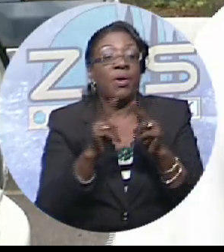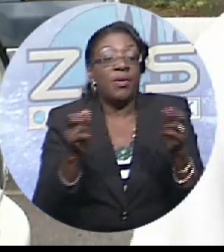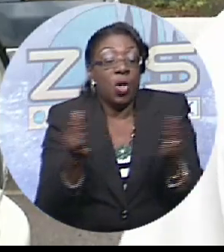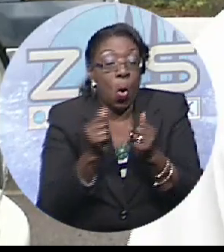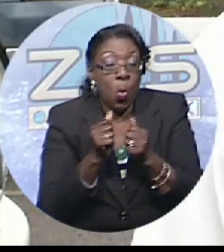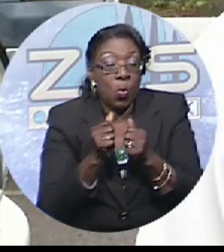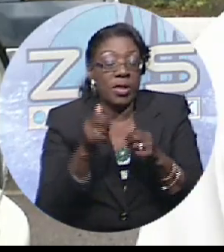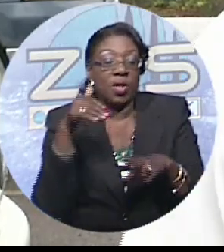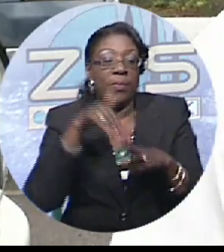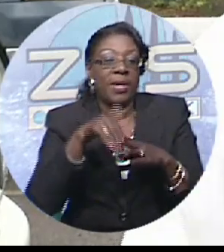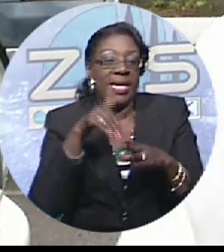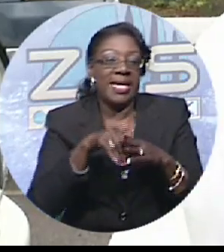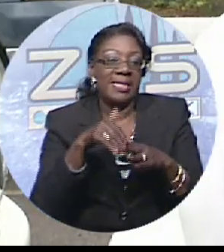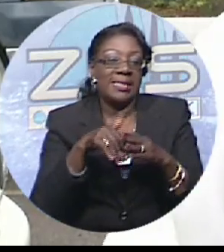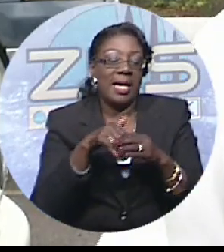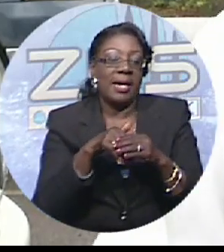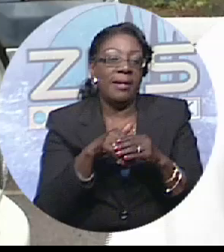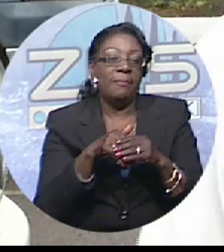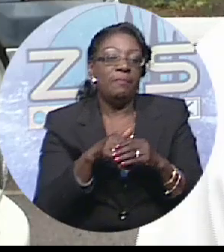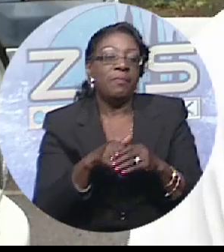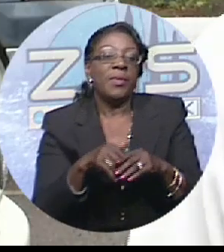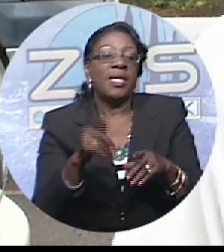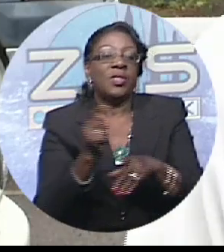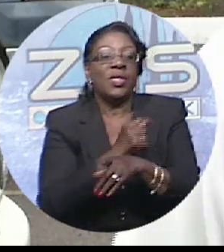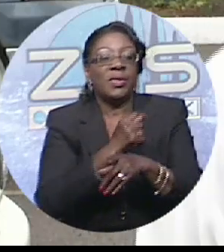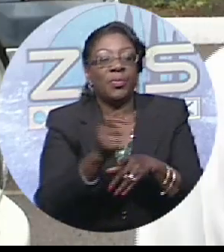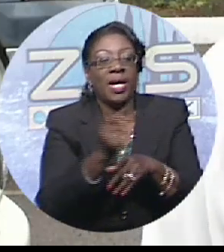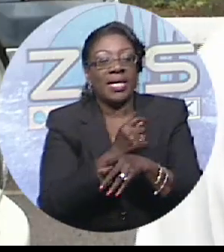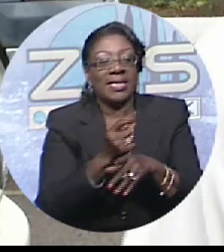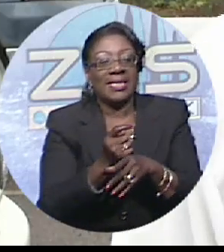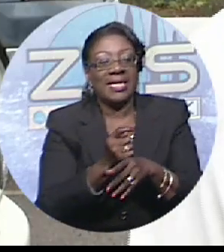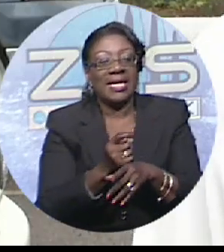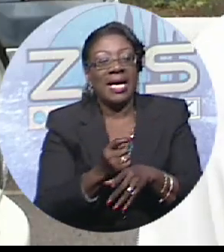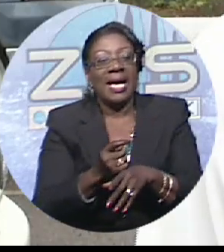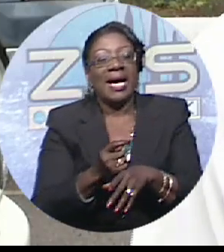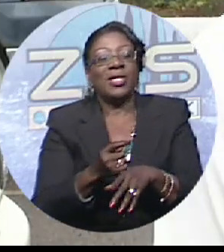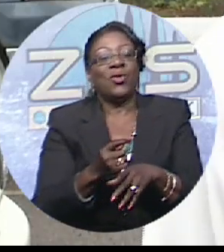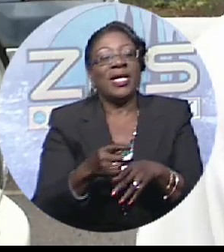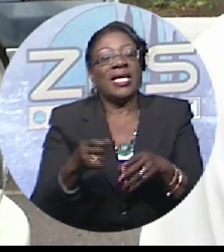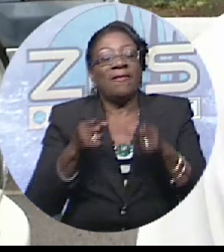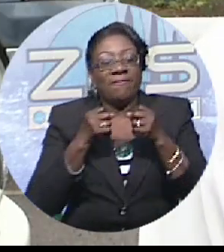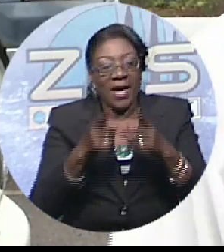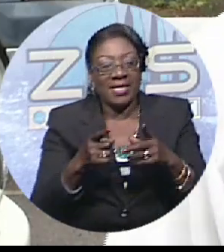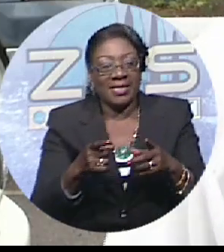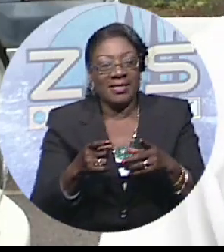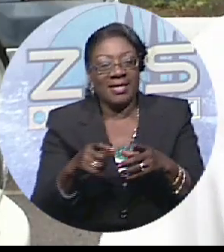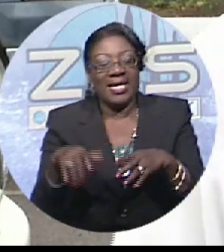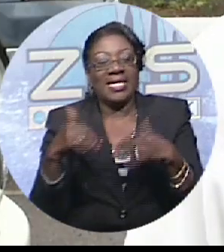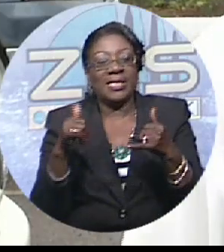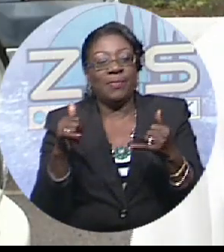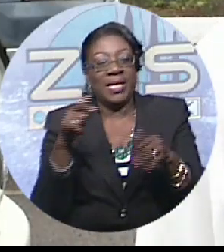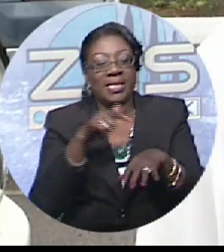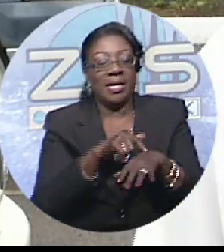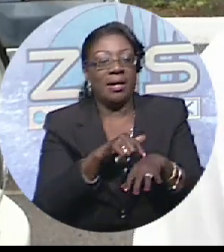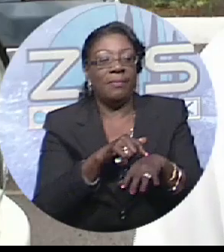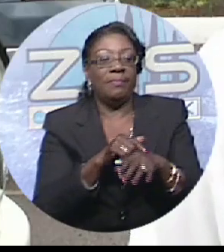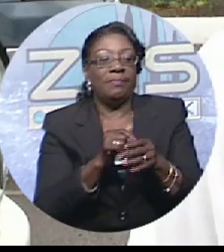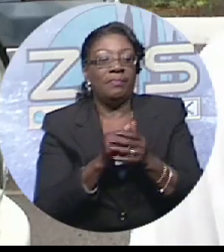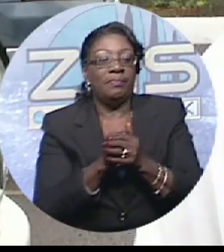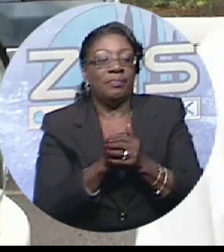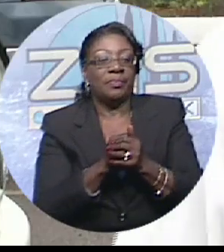So his preparation is trying to work on a faster surface because indoor courts are much faster than the outdoor